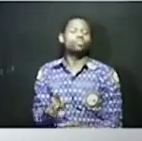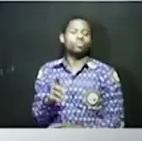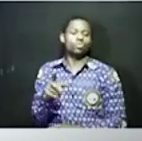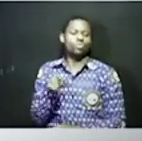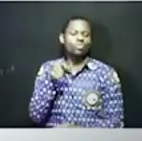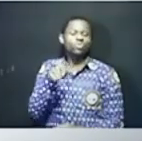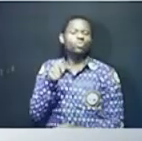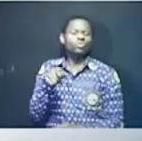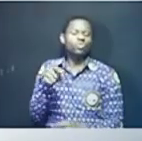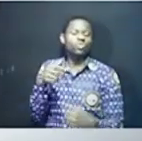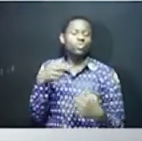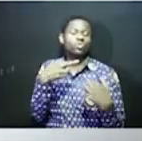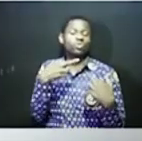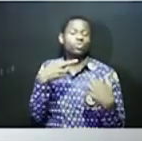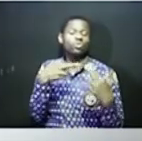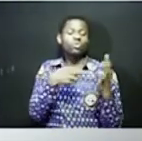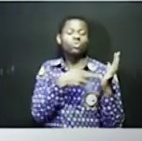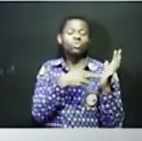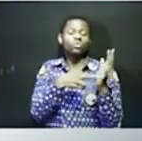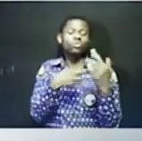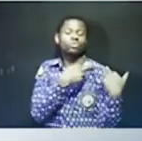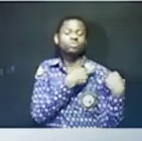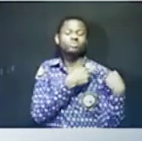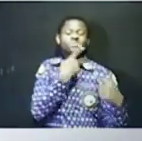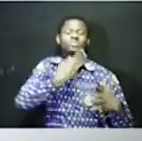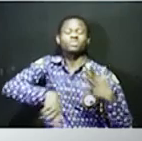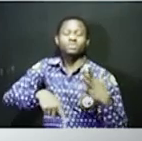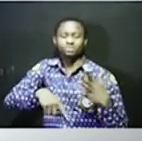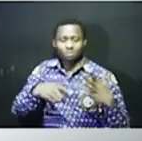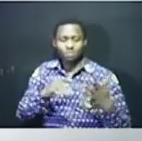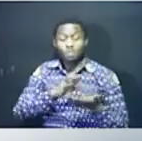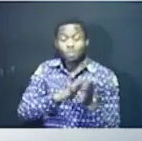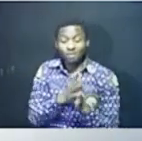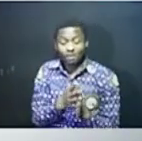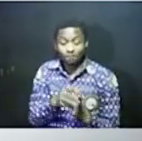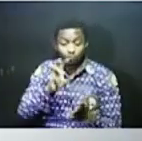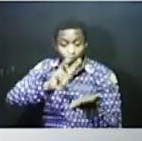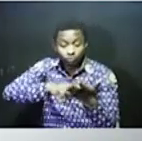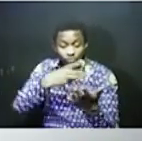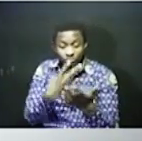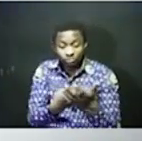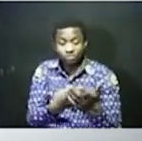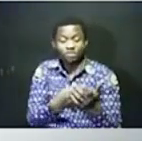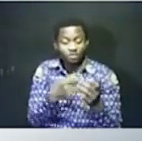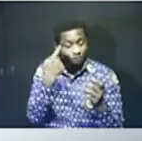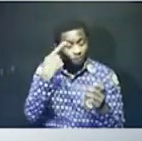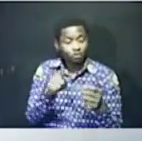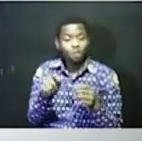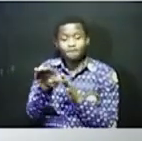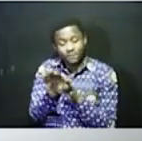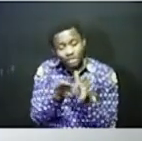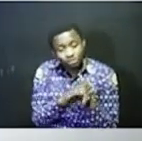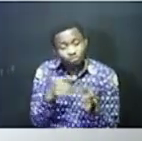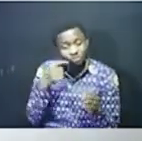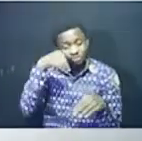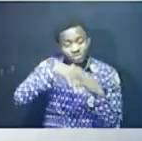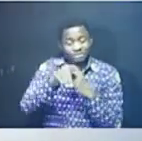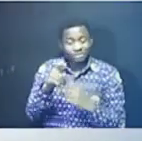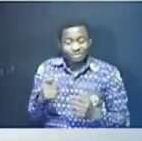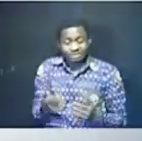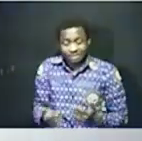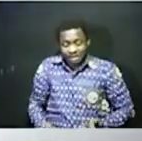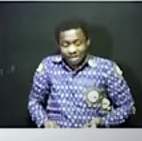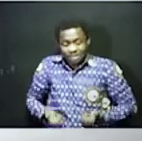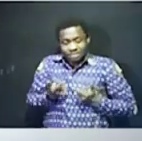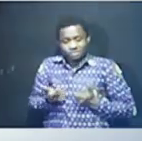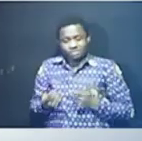the fulfillment of scripture in the life, death, and resurrection of Jesus. A duty for an